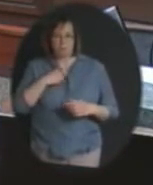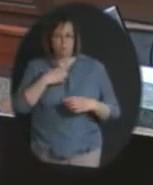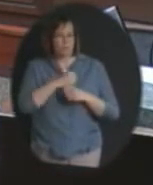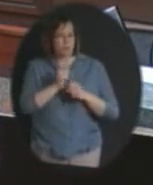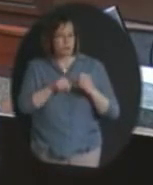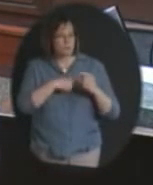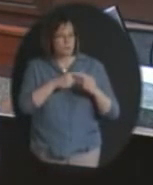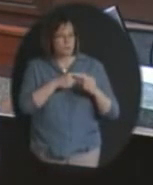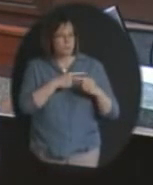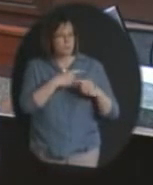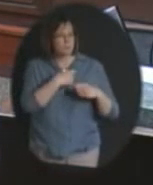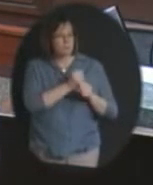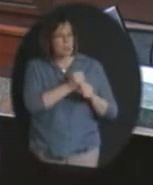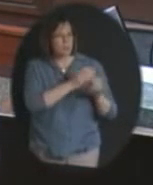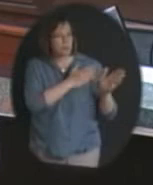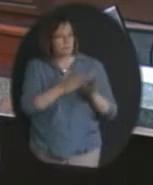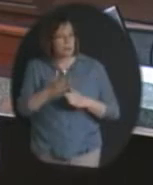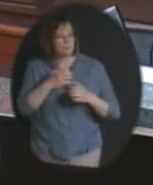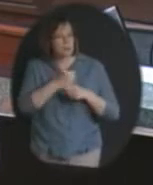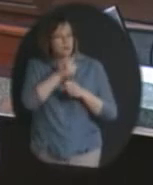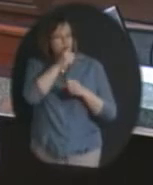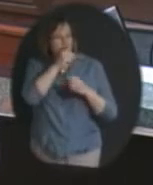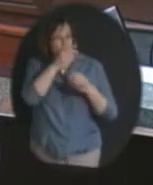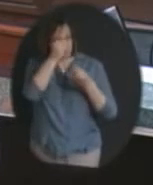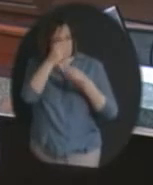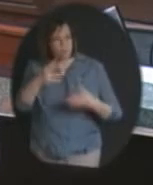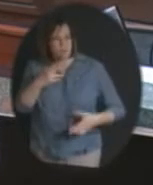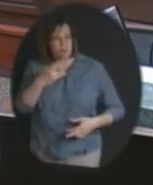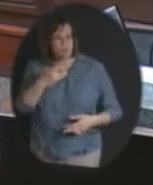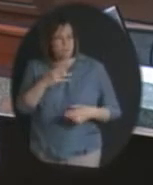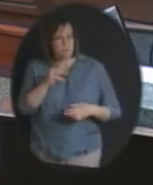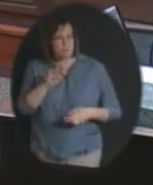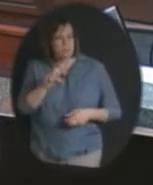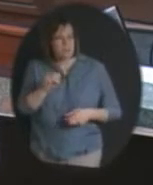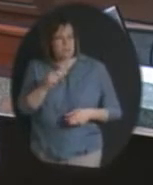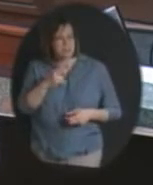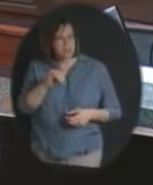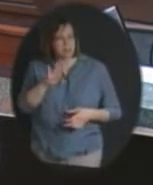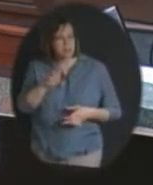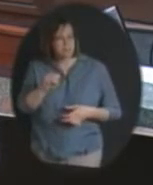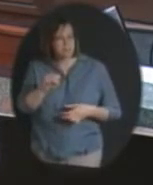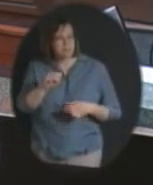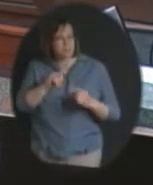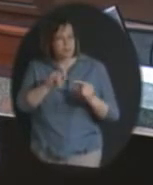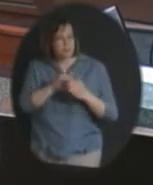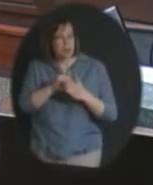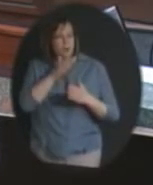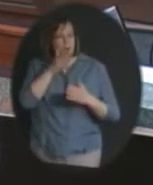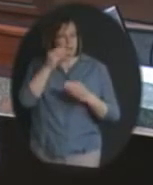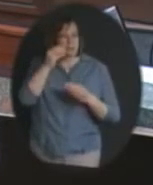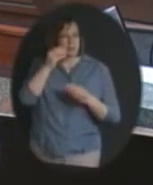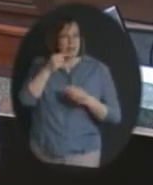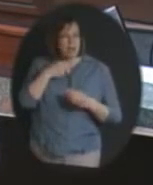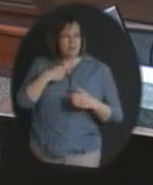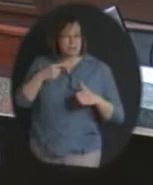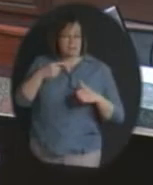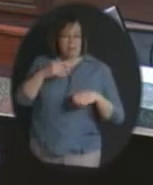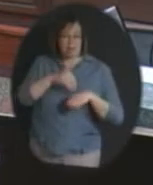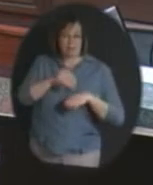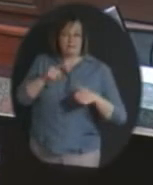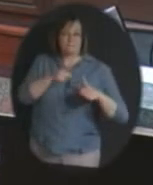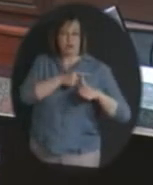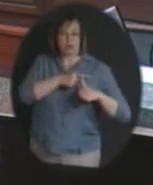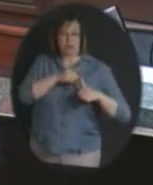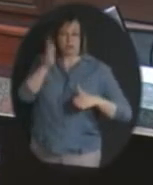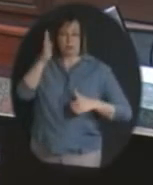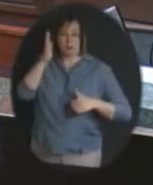you notify Ms. Hibbs about those so she can keep it updated. I will say that I was at the first presentation at the